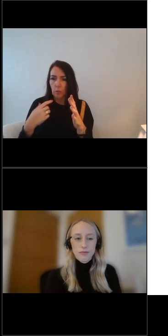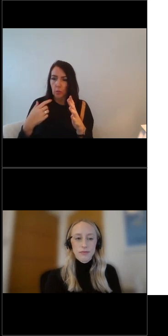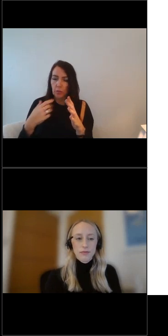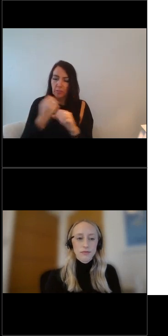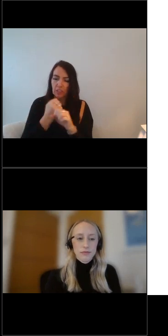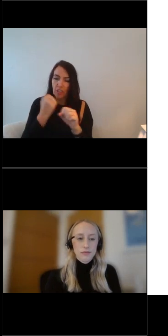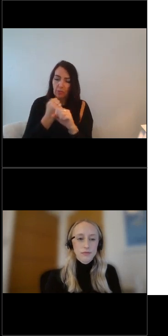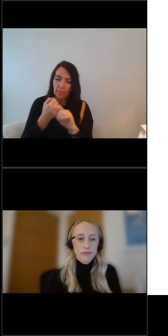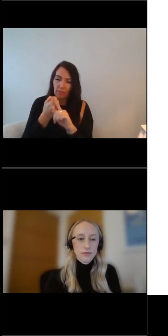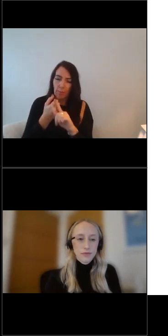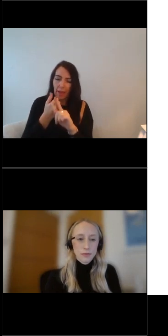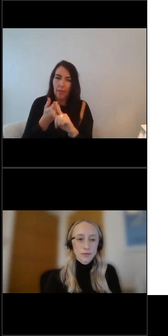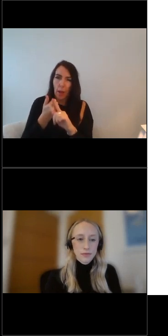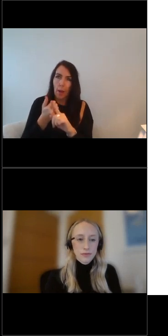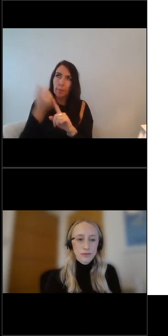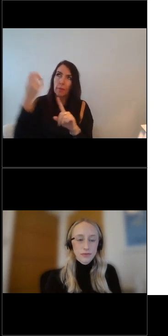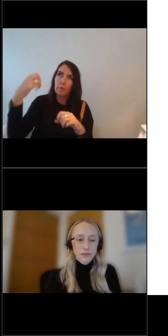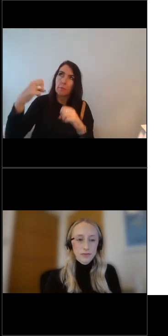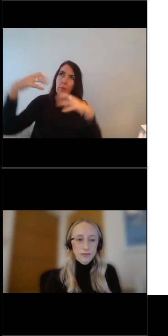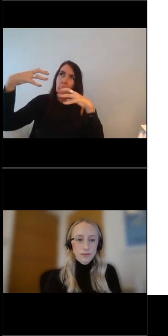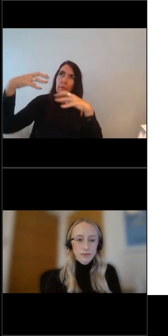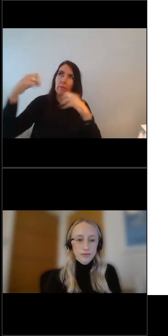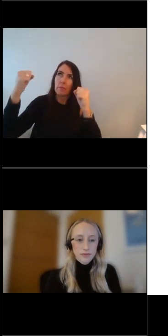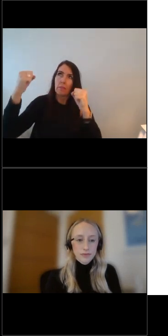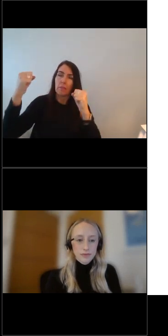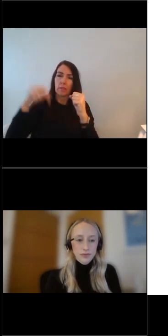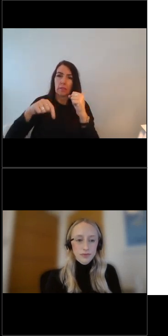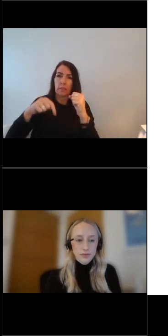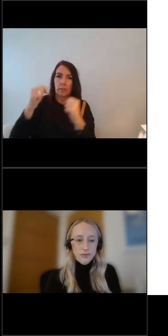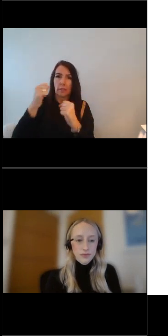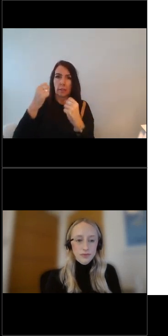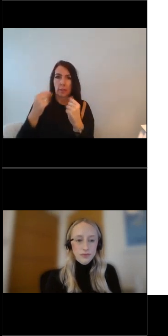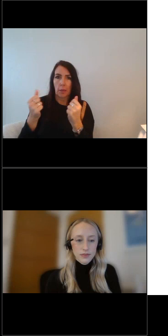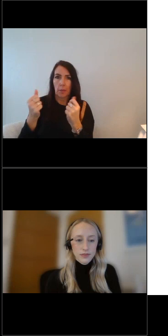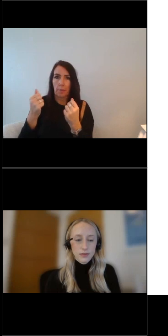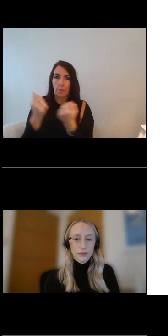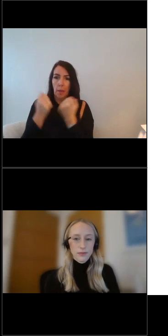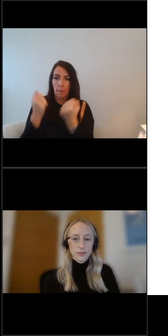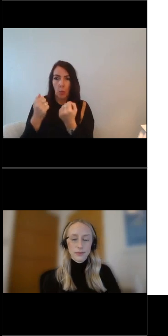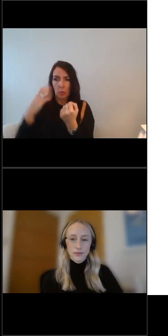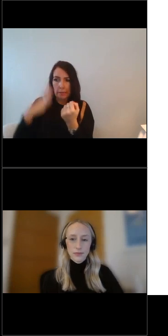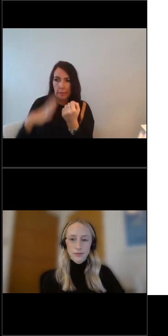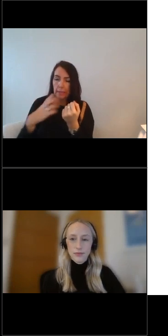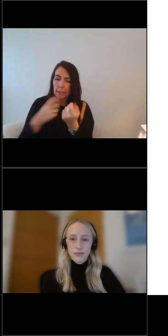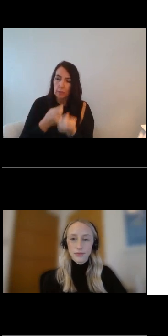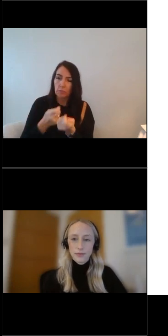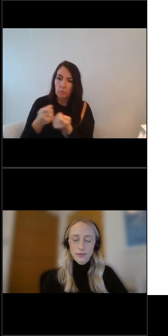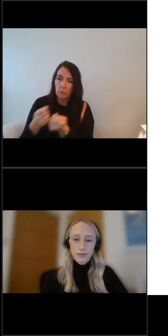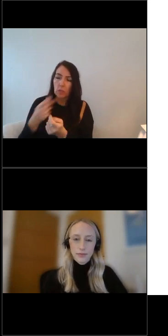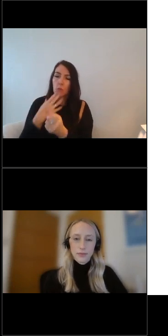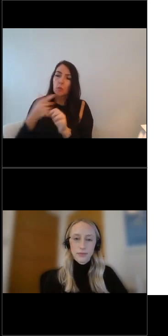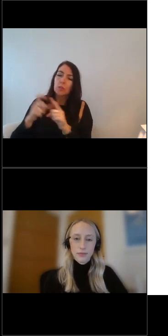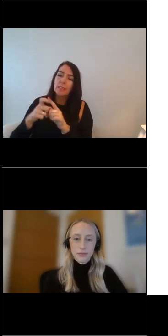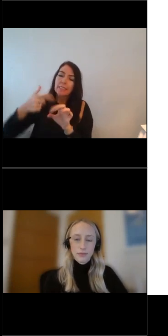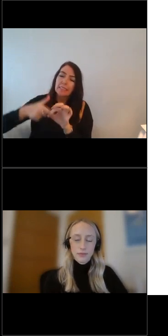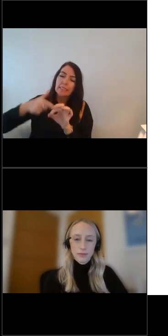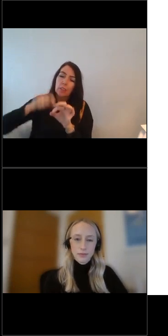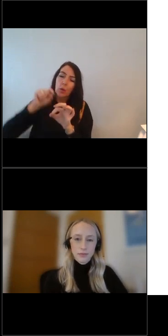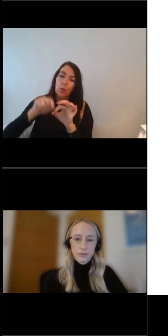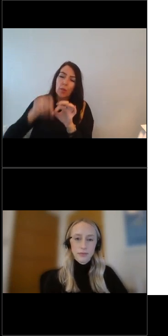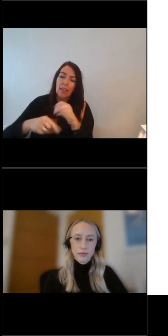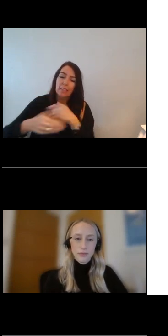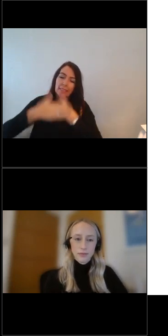backup power, and charge some of the vehicles, some of the more critical vehicles from that, you'll be using diesel on those particular